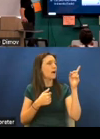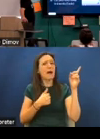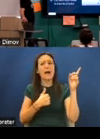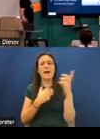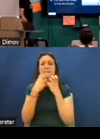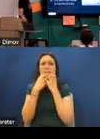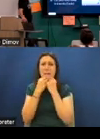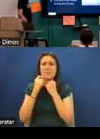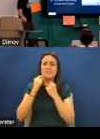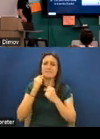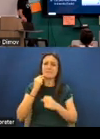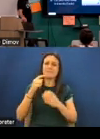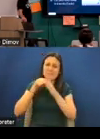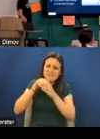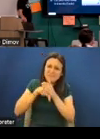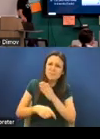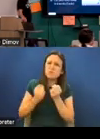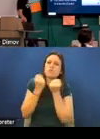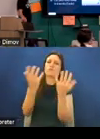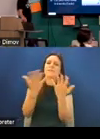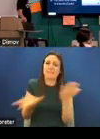care deeply about too much. That was me.